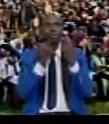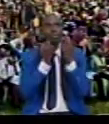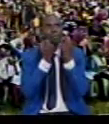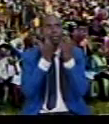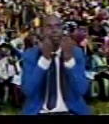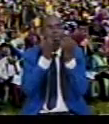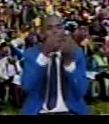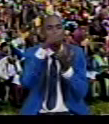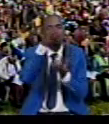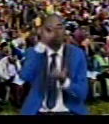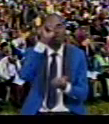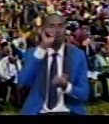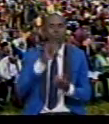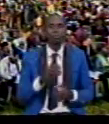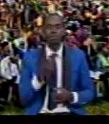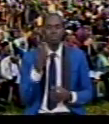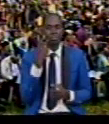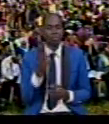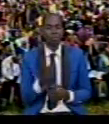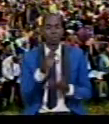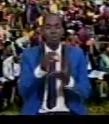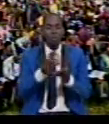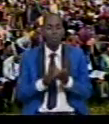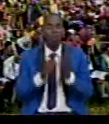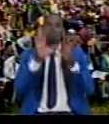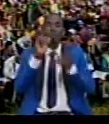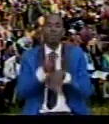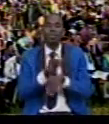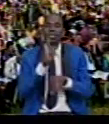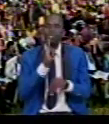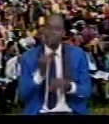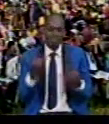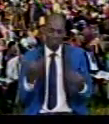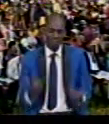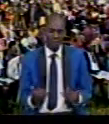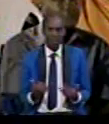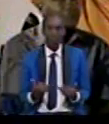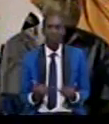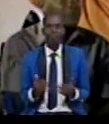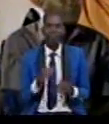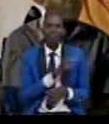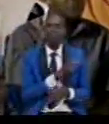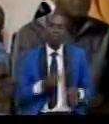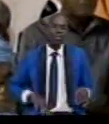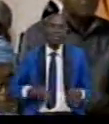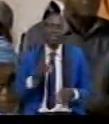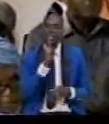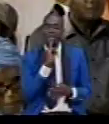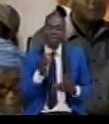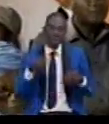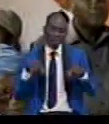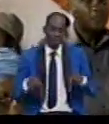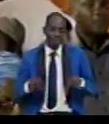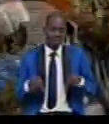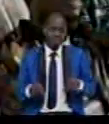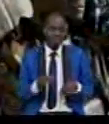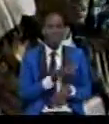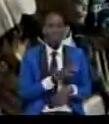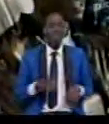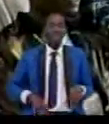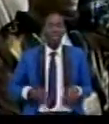Now your own miracle has arrived. Christ is here. I said Christ is